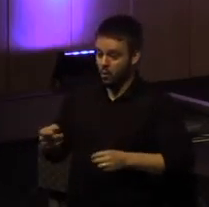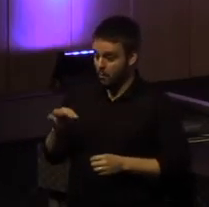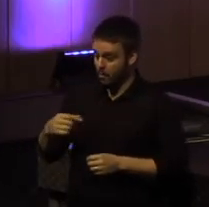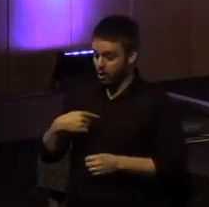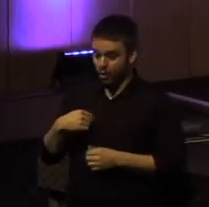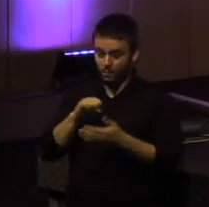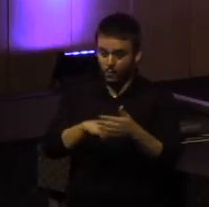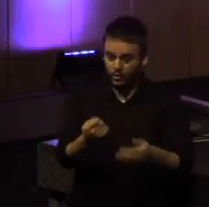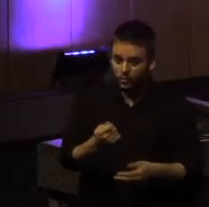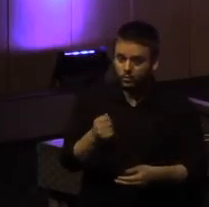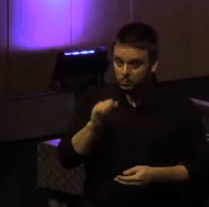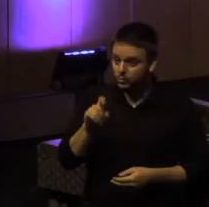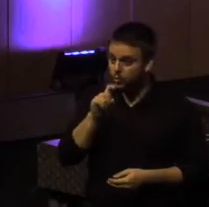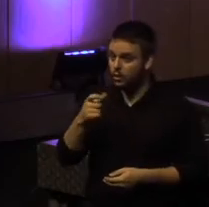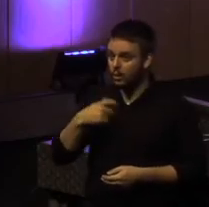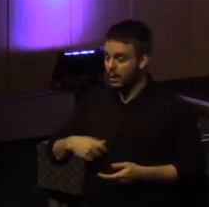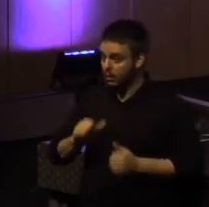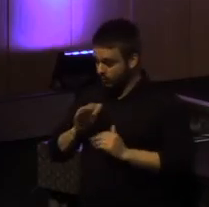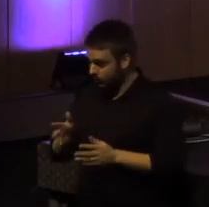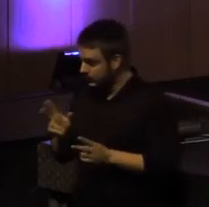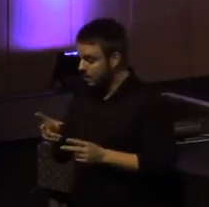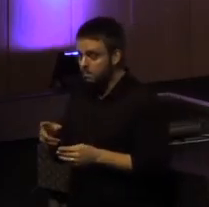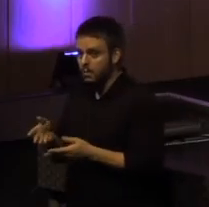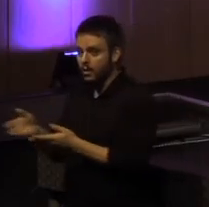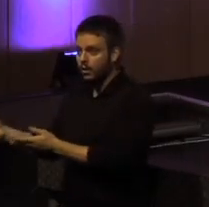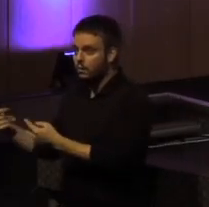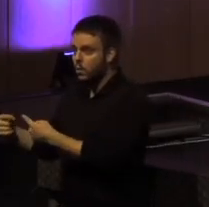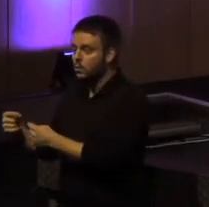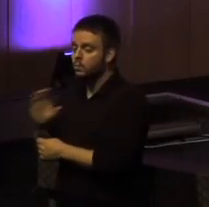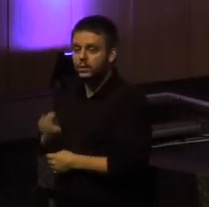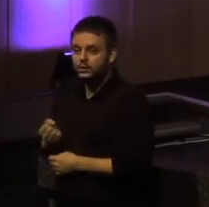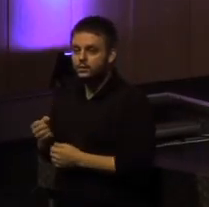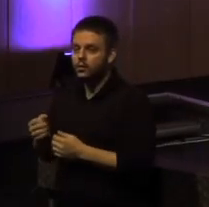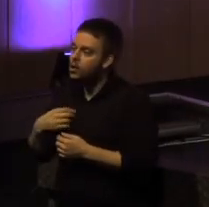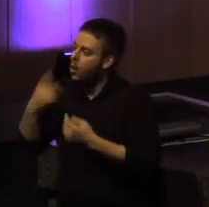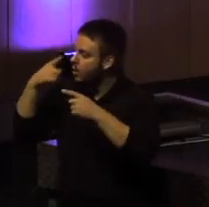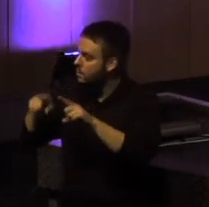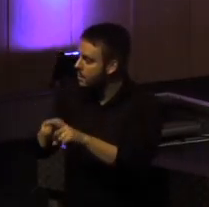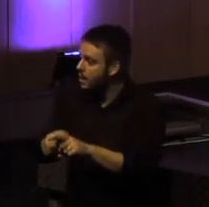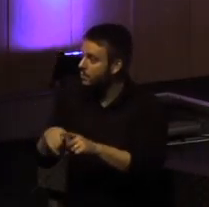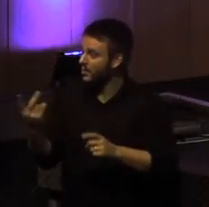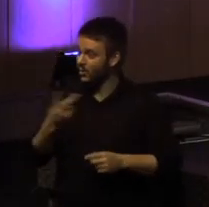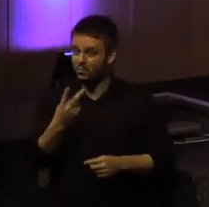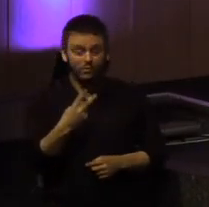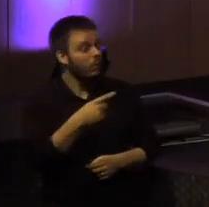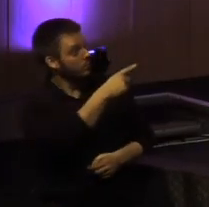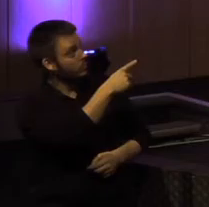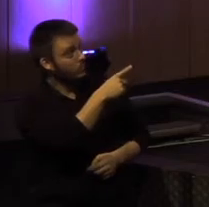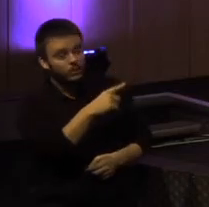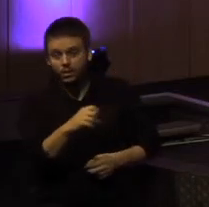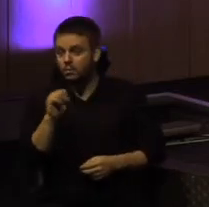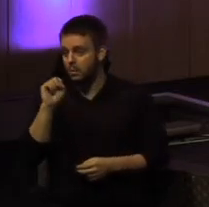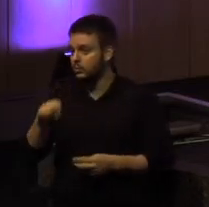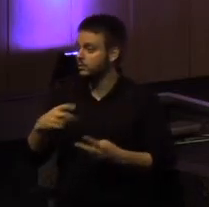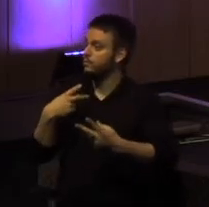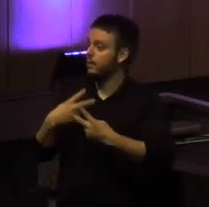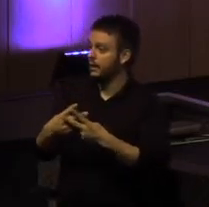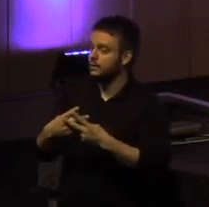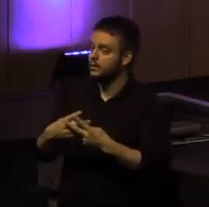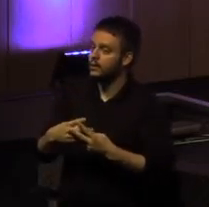impunity. In the U.S. this year, to my knowledge, there have been only 8 arrests of police